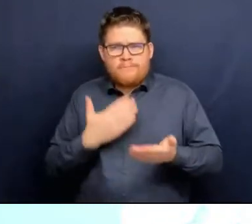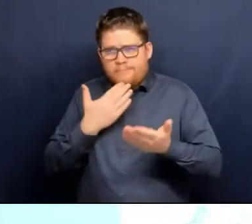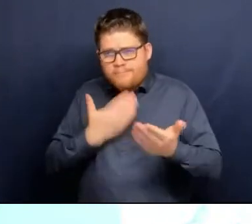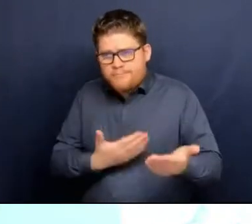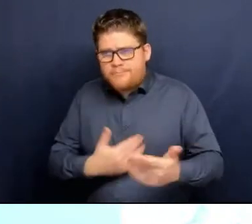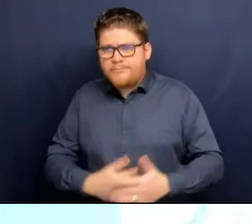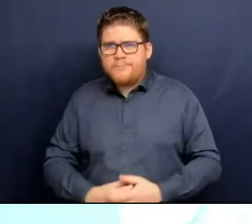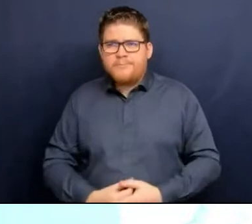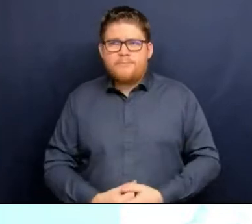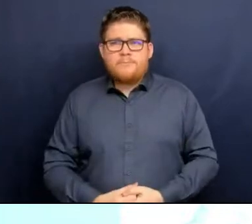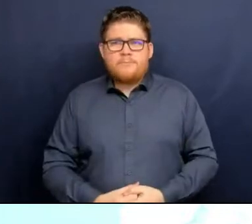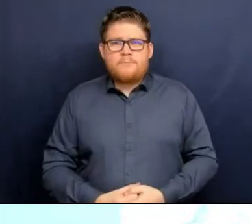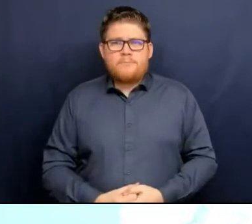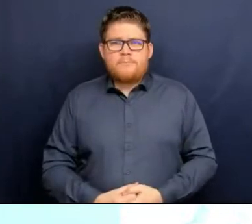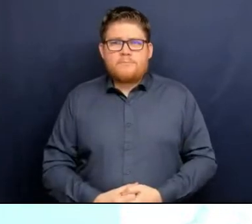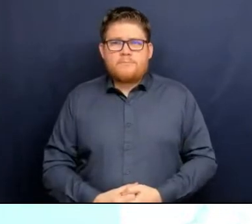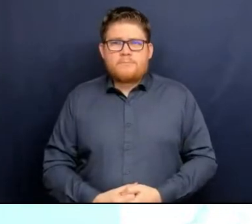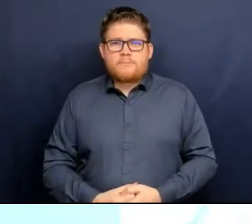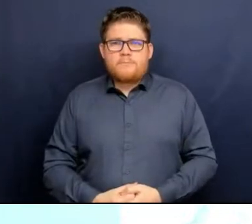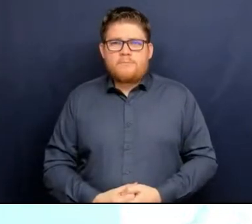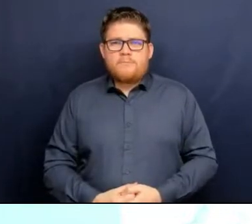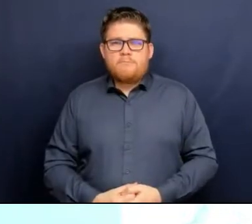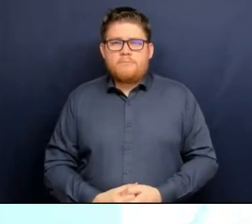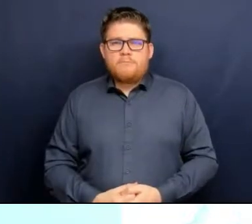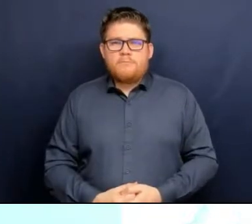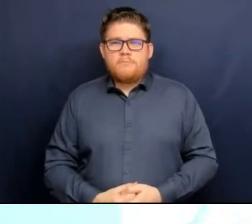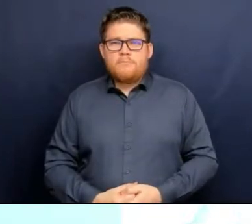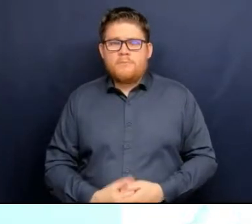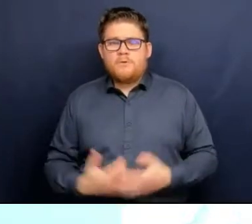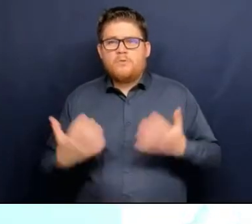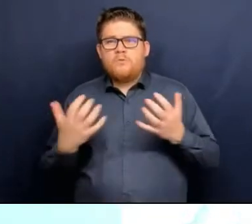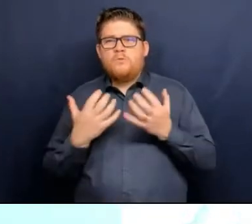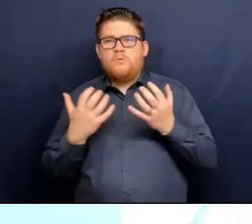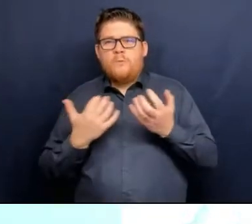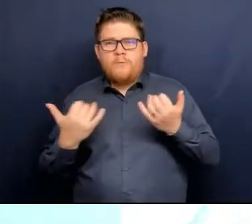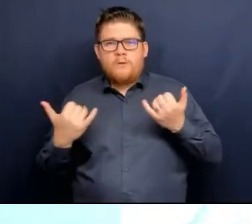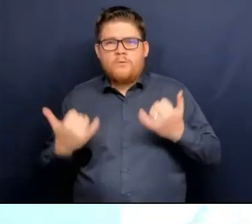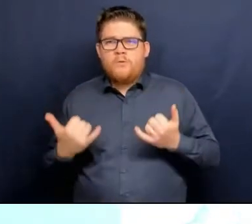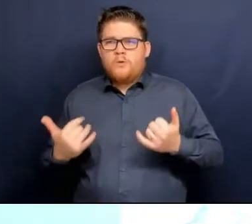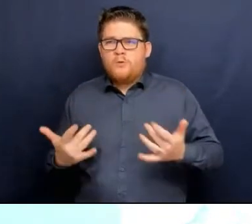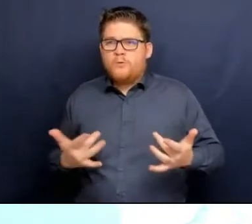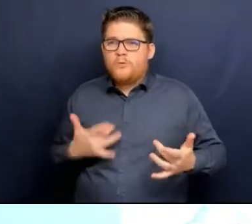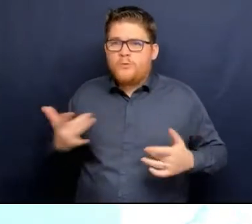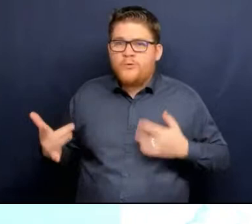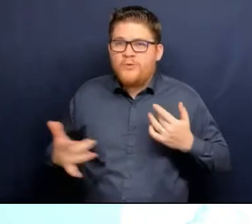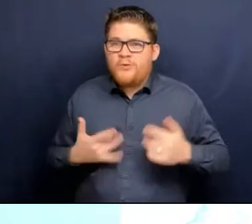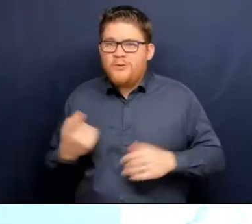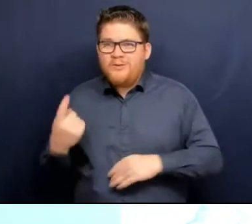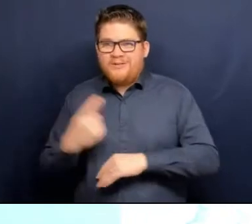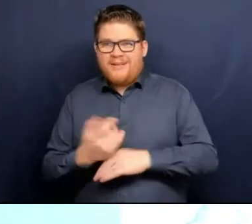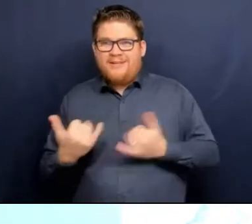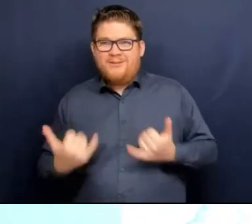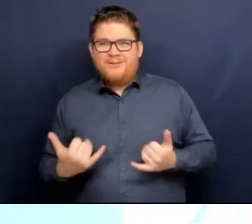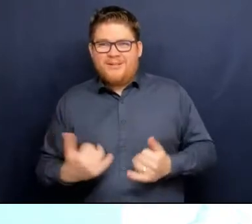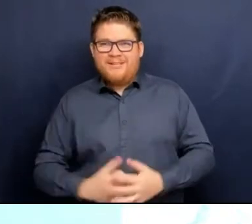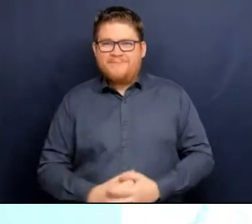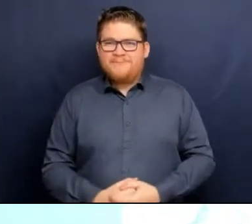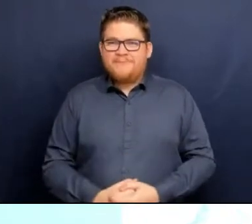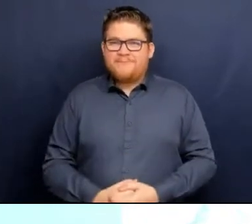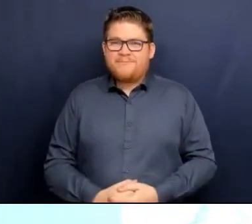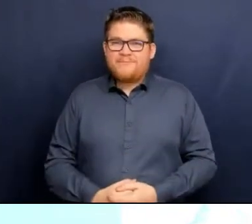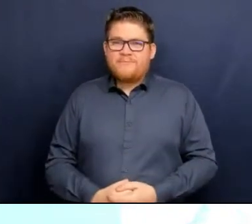My dear friends, what an exciting day it is today to begin to take these big steps to